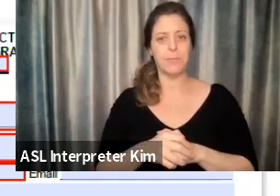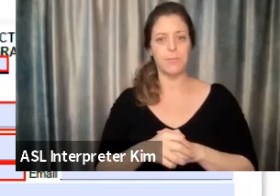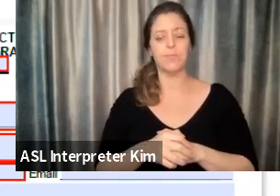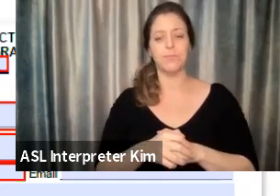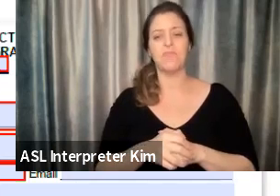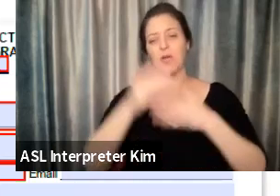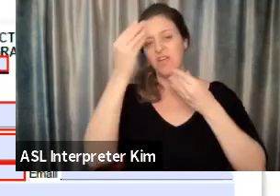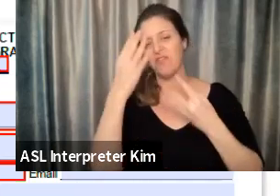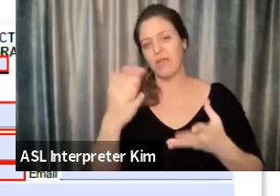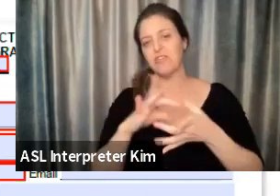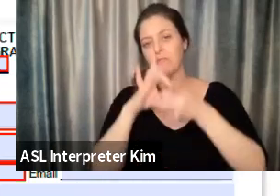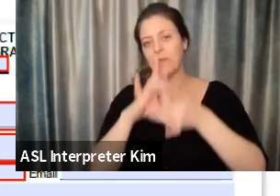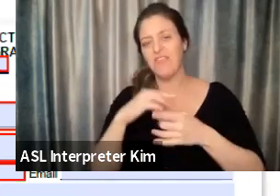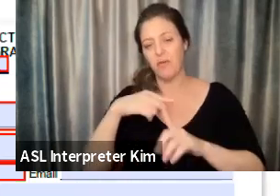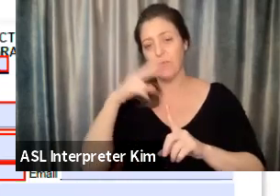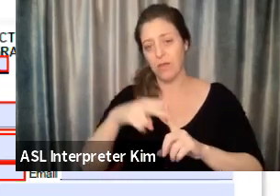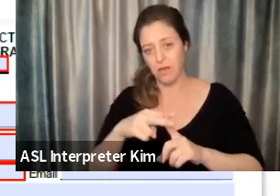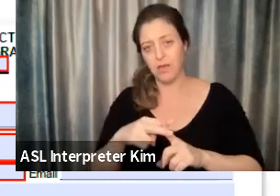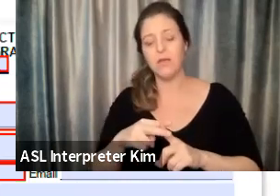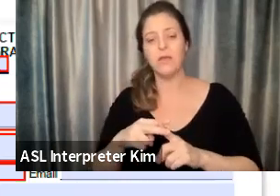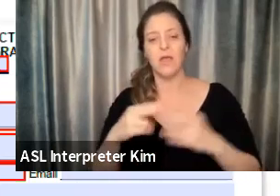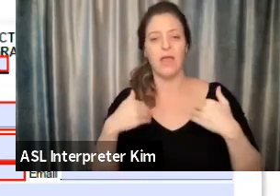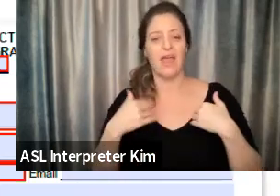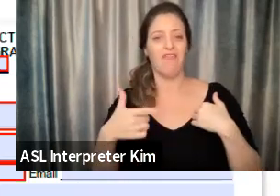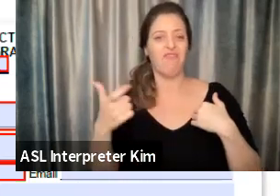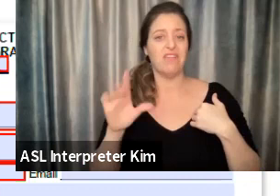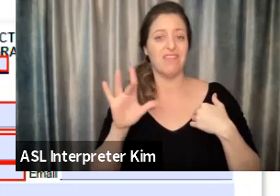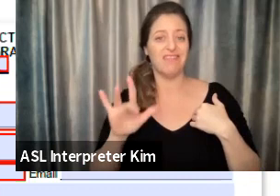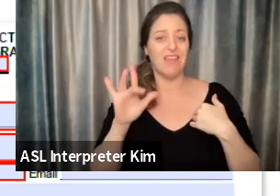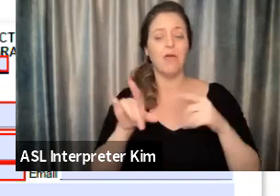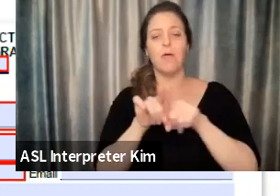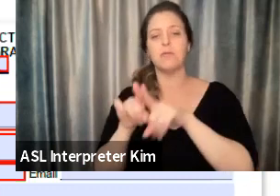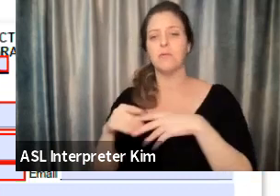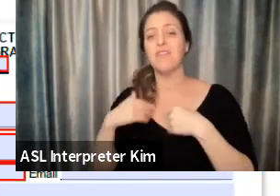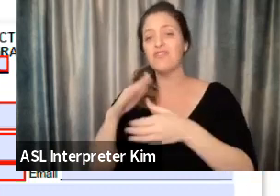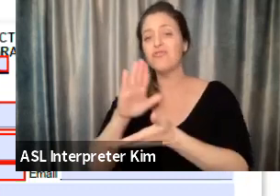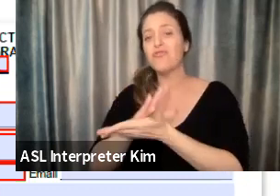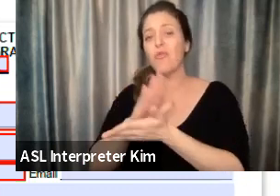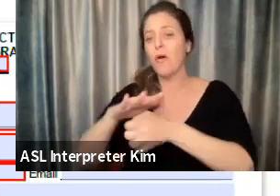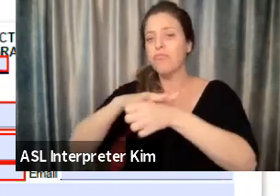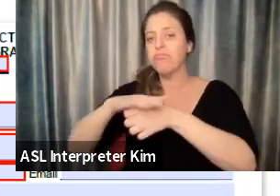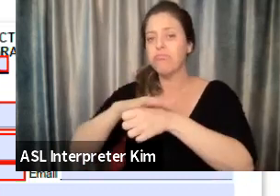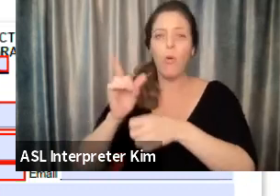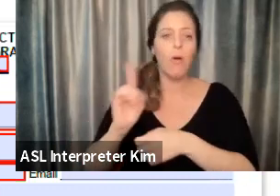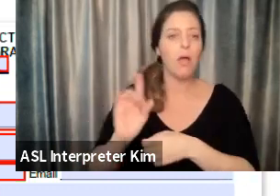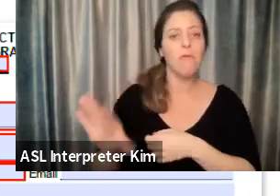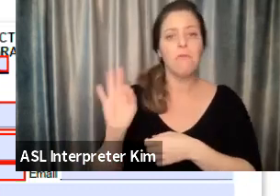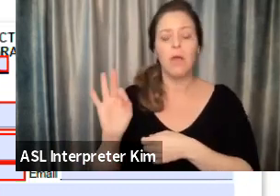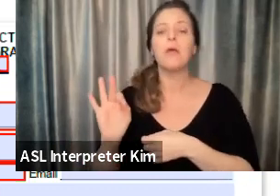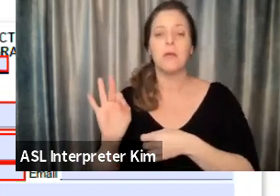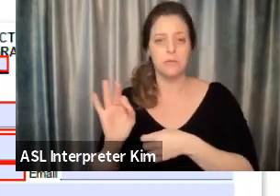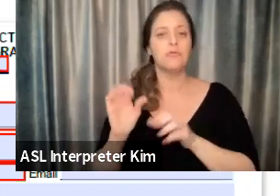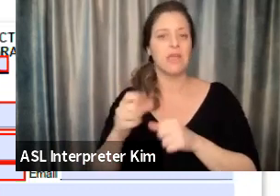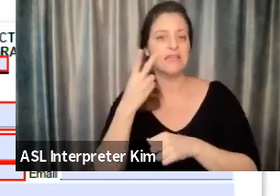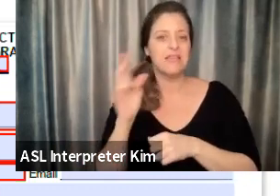information regarding the application, it has a quick link or a school locator as well, where you can find the school of residence within Twin